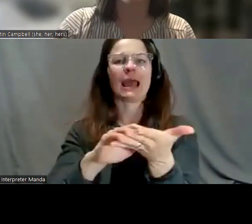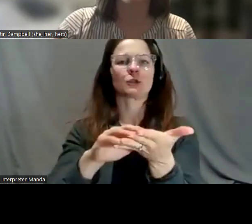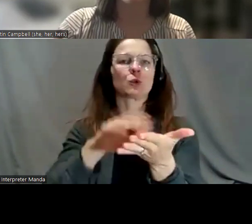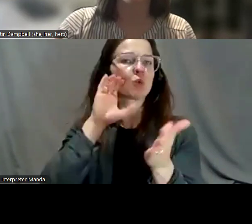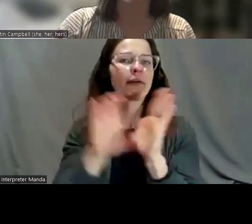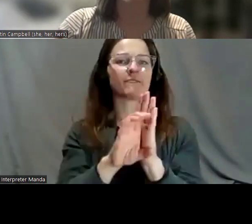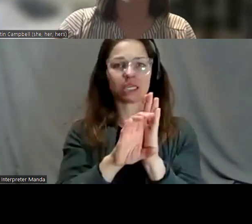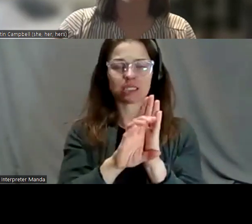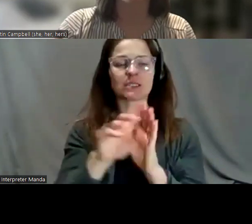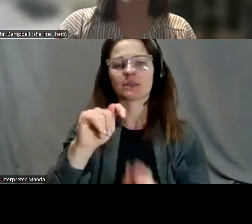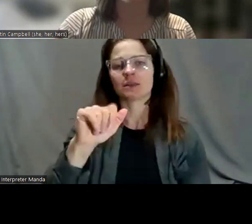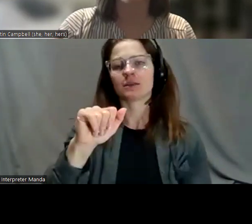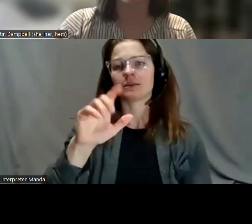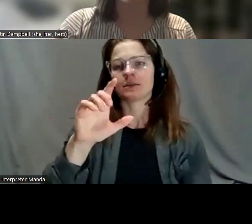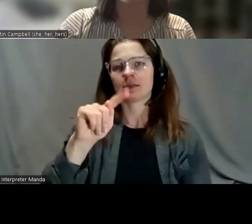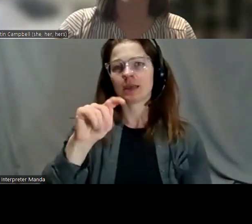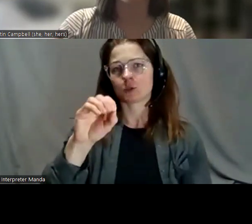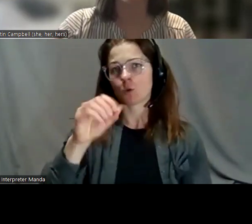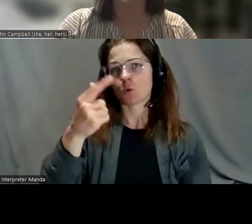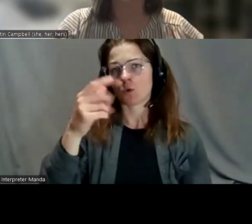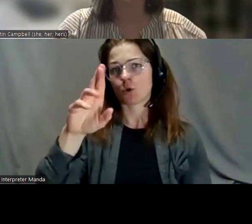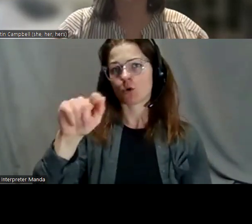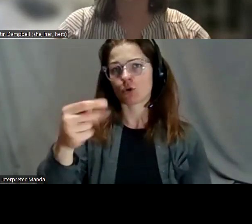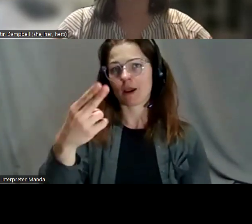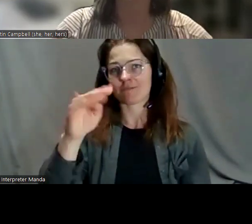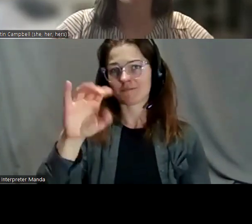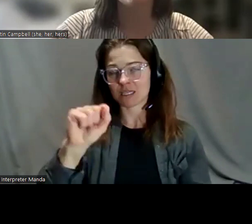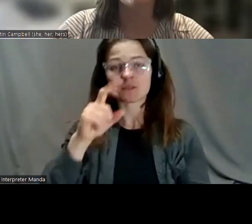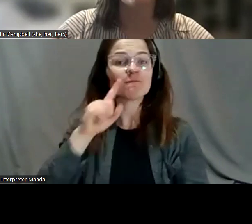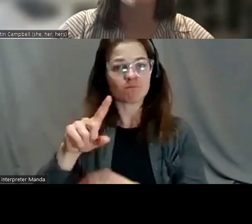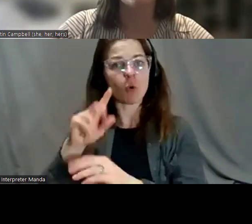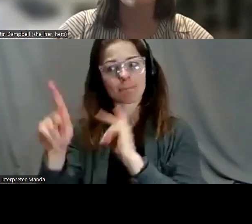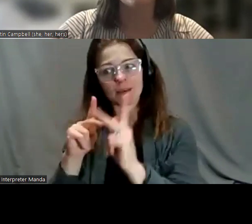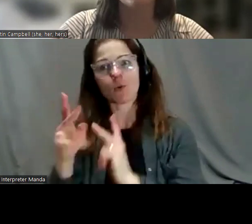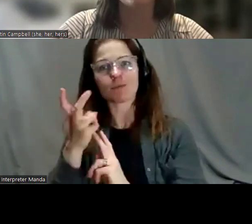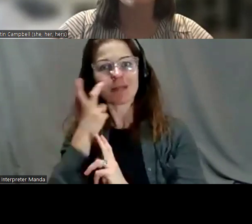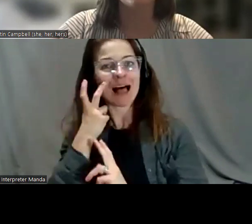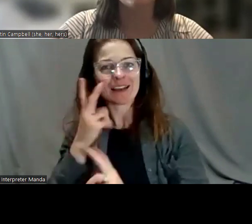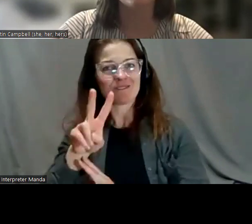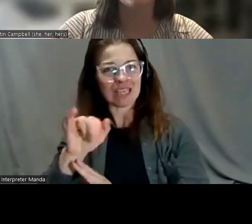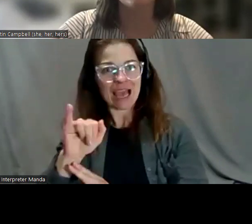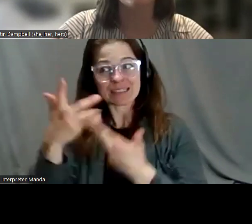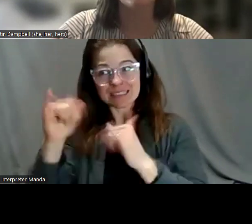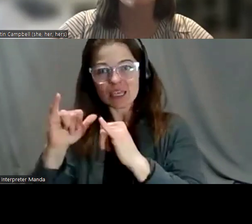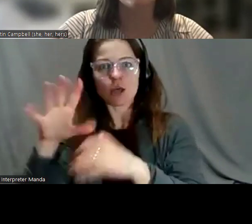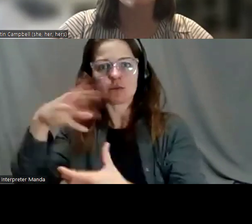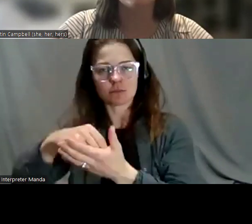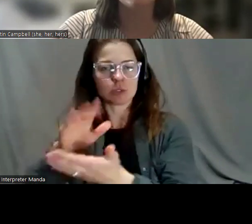devices in Braille for students that are blind and visually impaired that are still in the educational system. They're coming out with